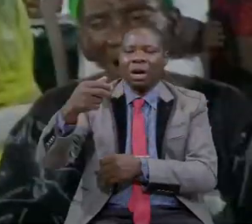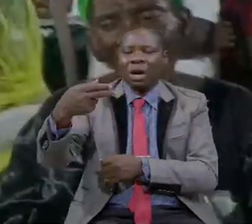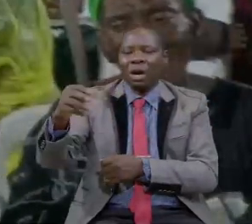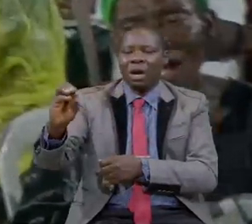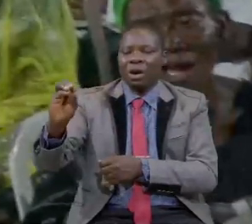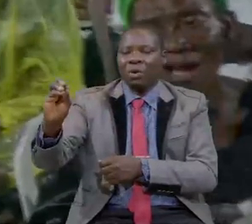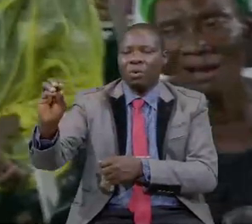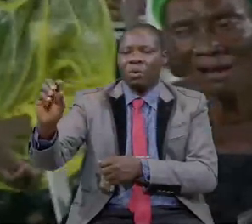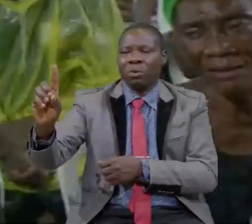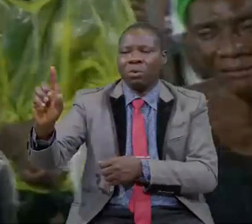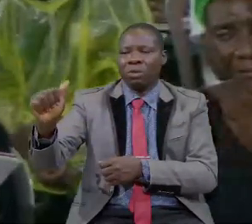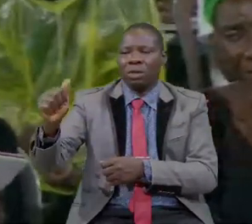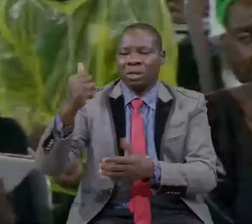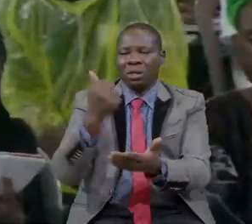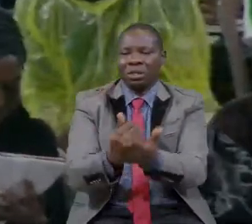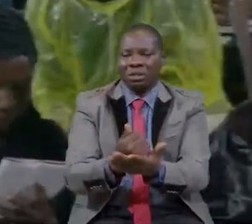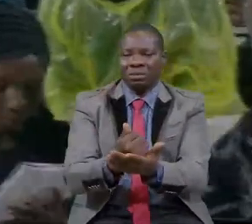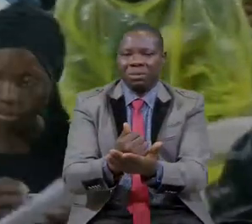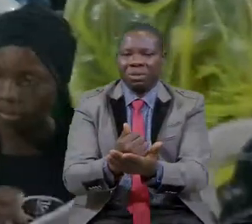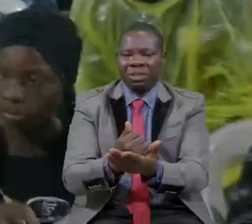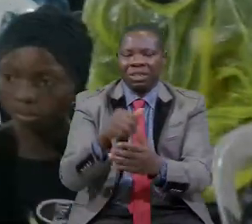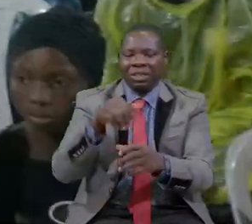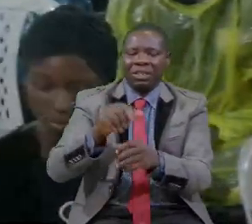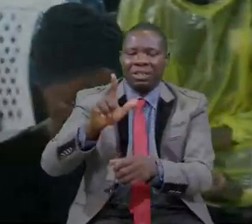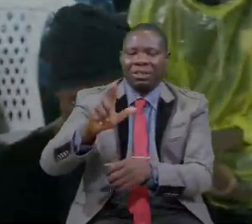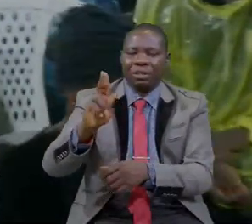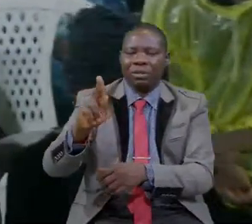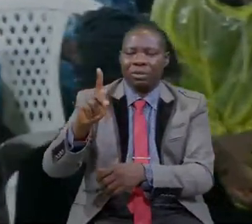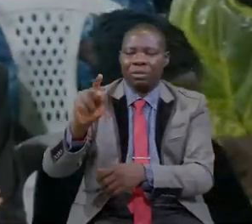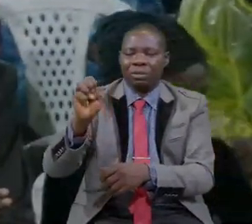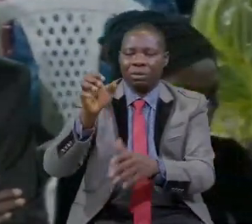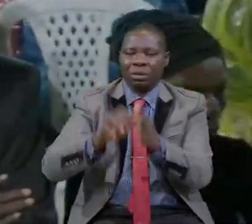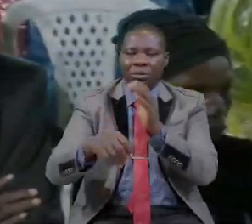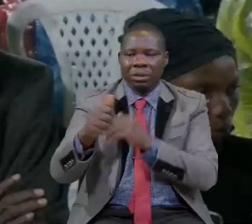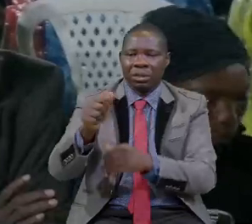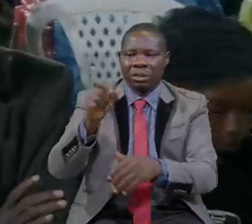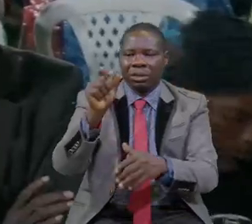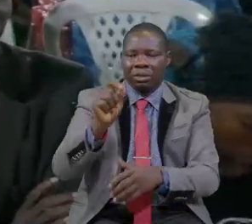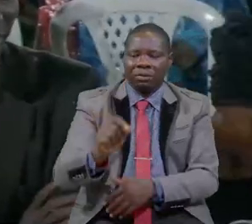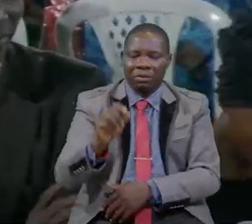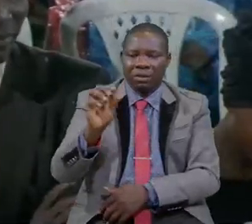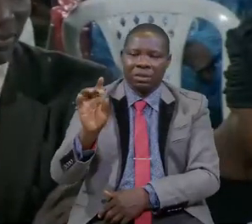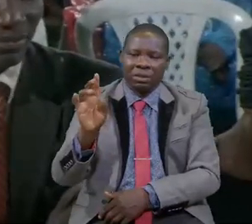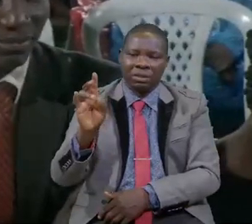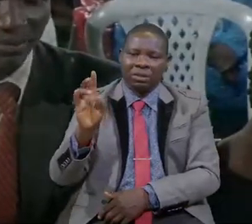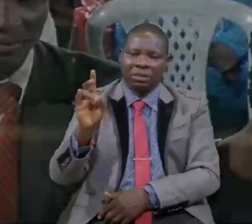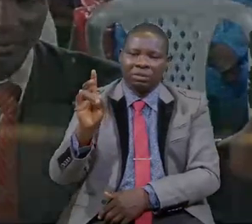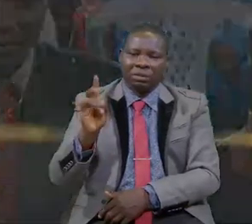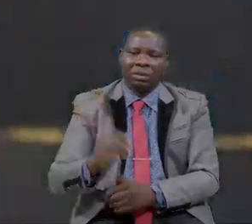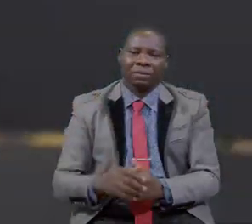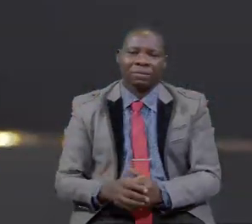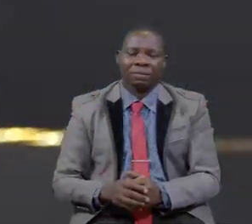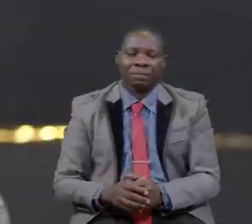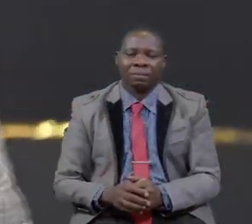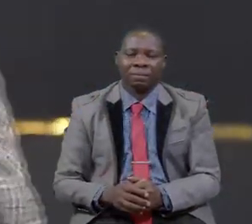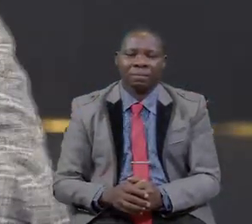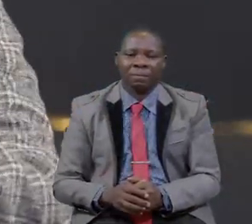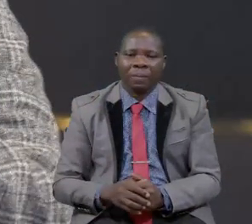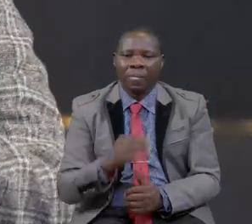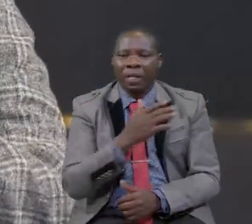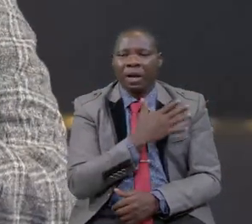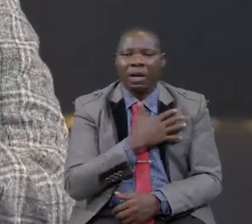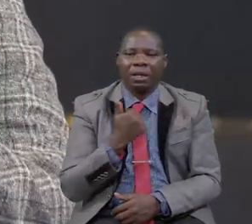And look at Luke chapter 10, verse 17. In Luke chapter 10, verse 17, and